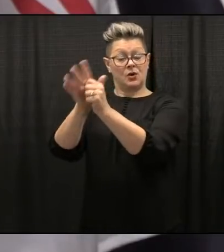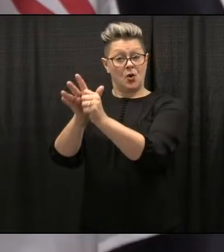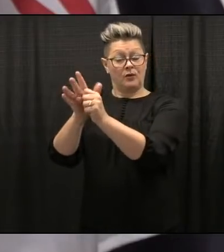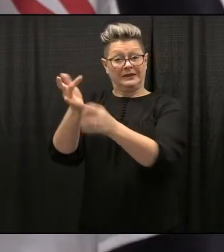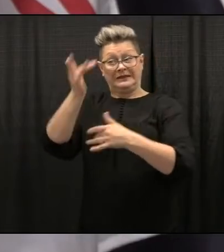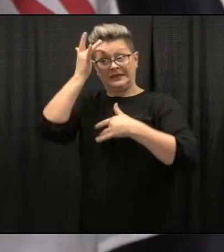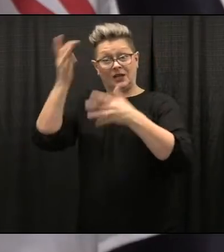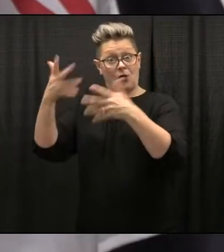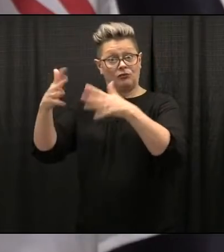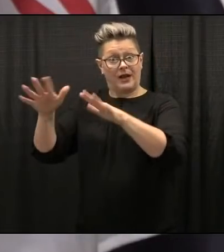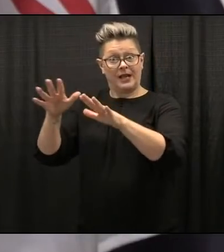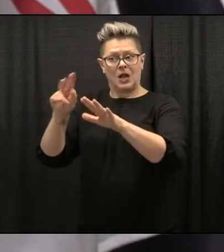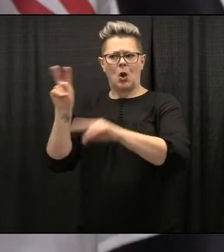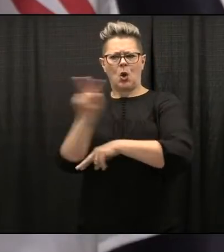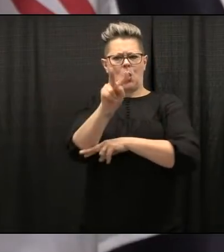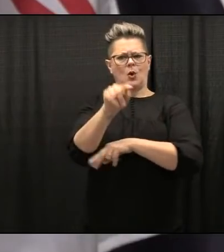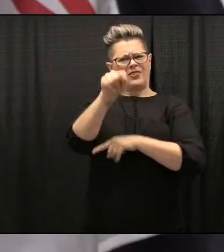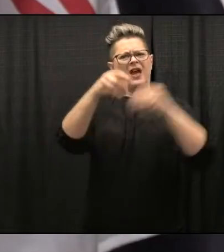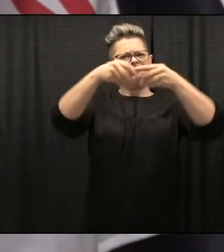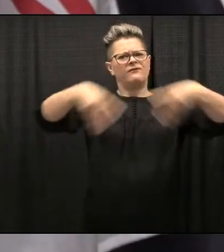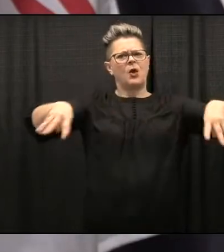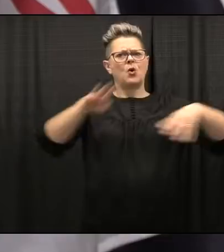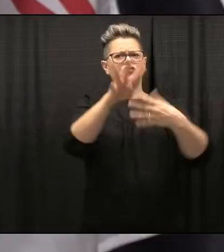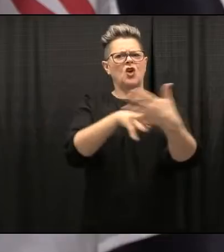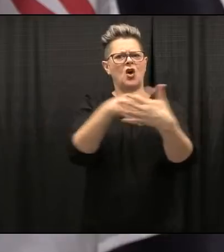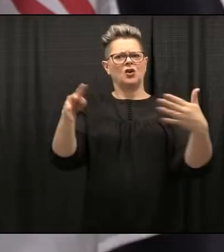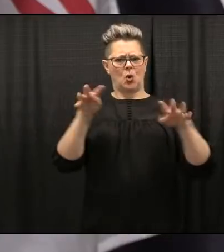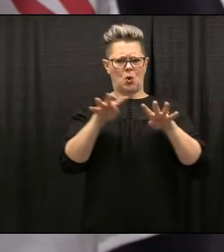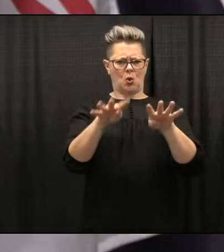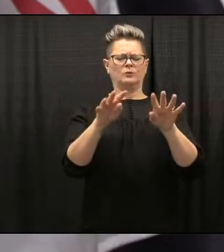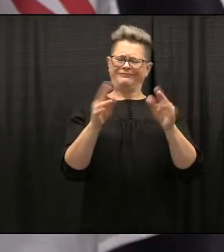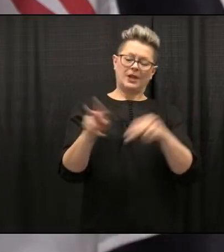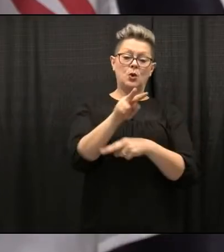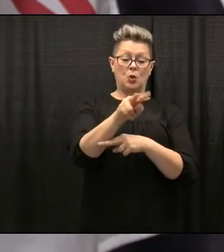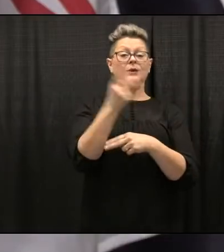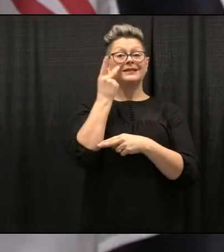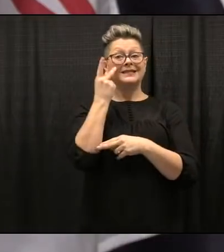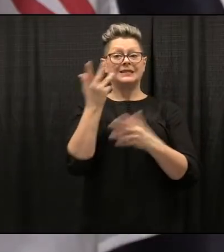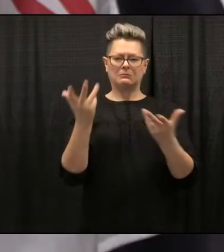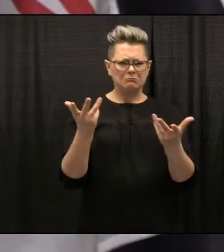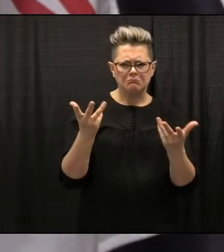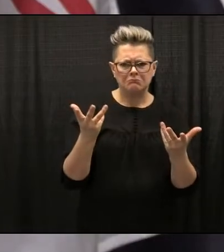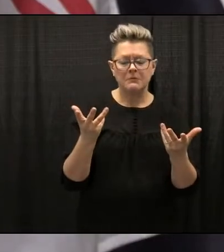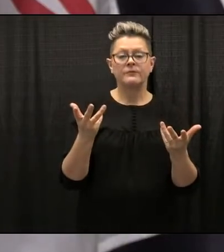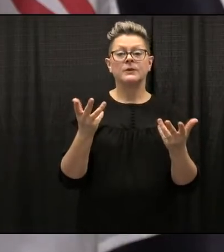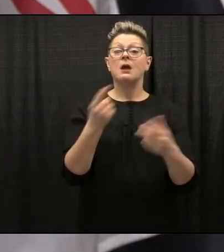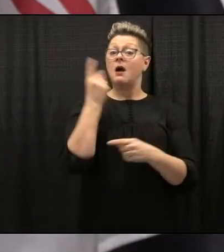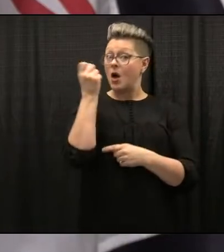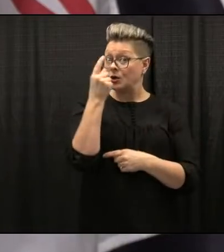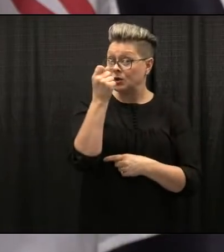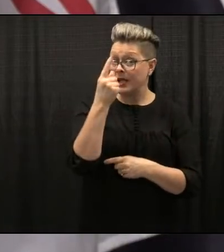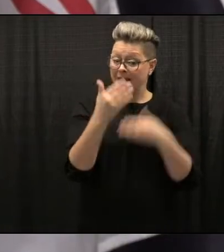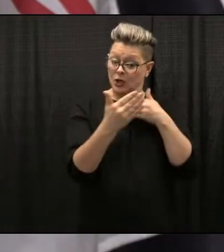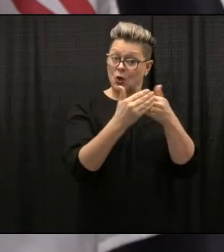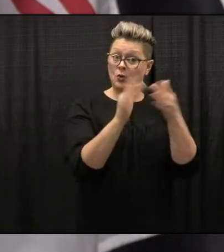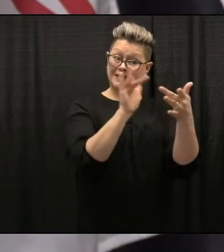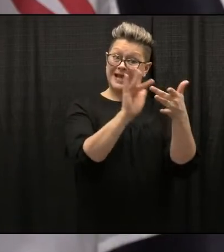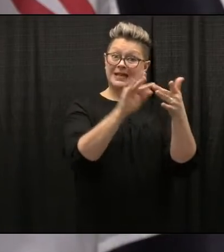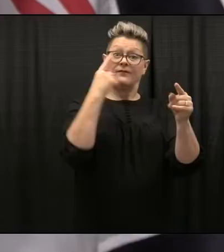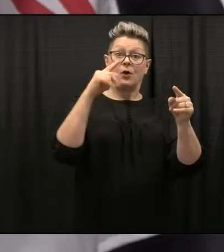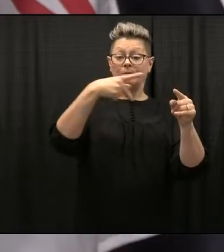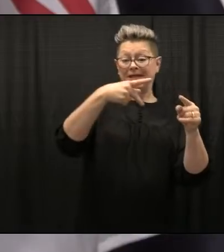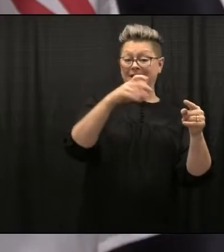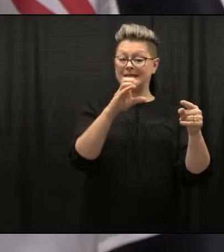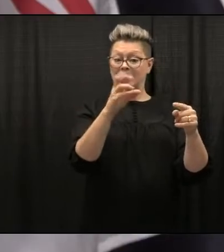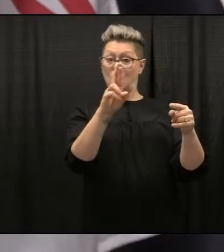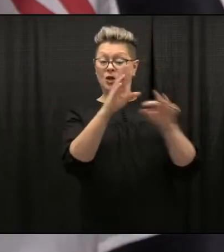to determine what your isolation requirements are, if any. As a reminder, the only close contacts eligible for